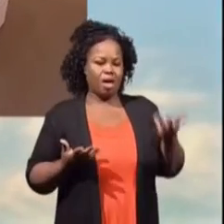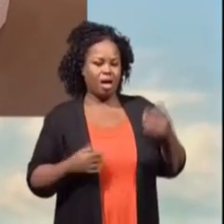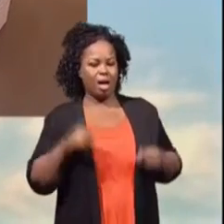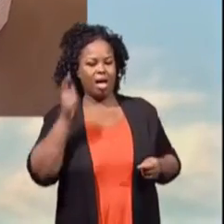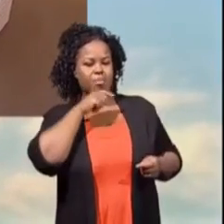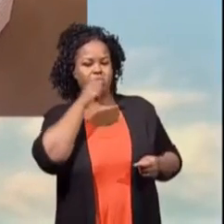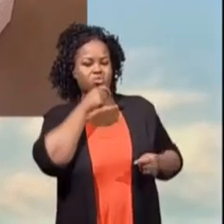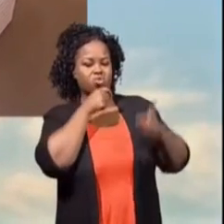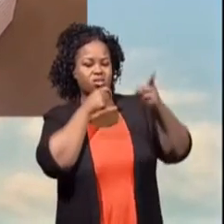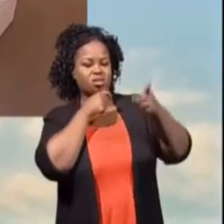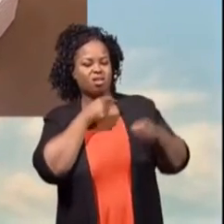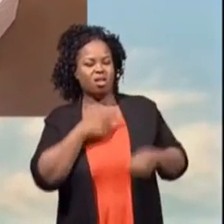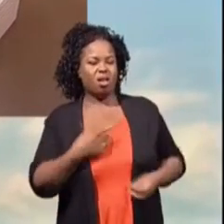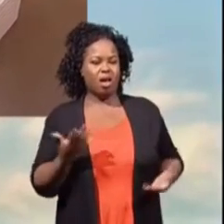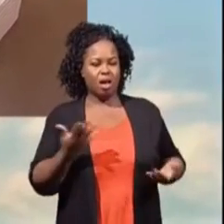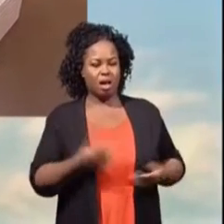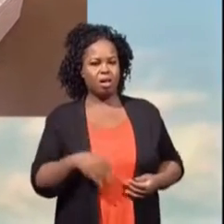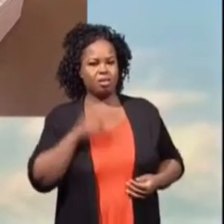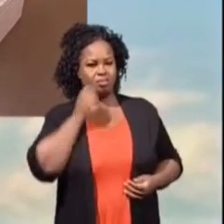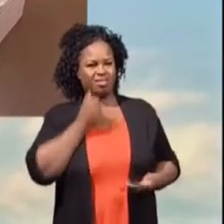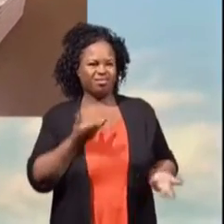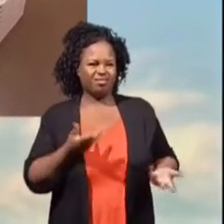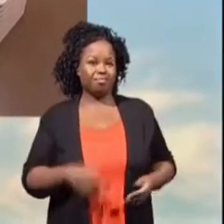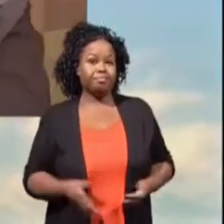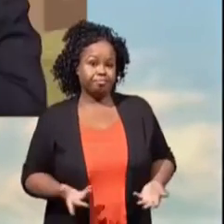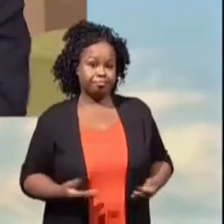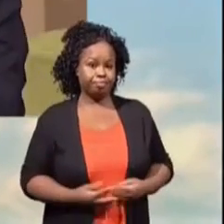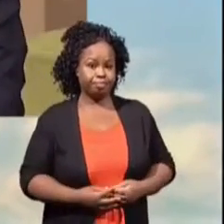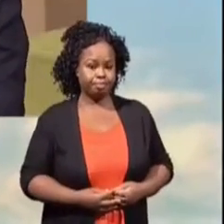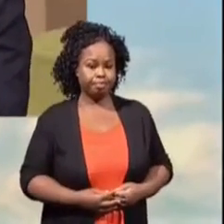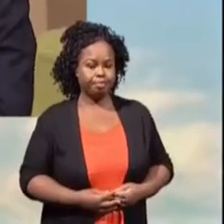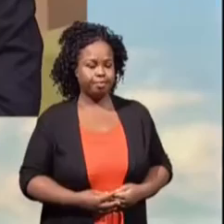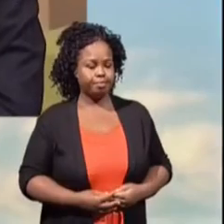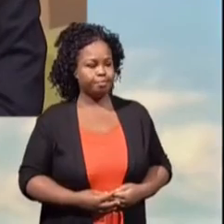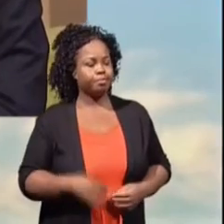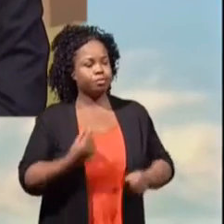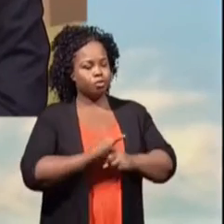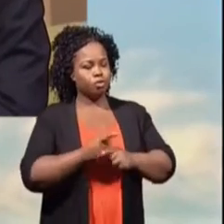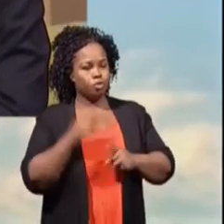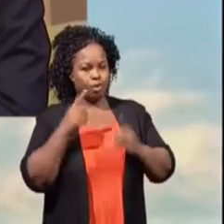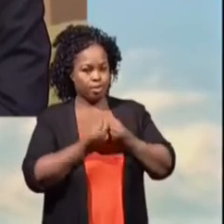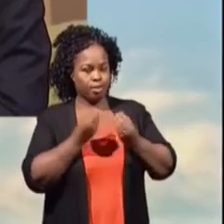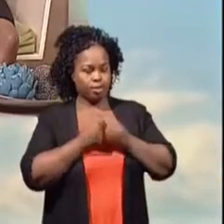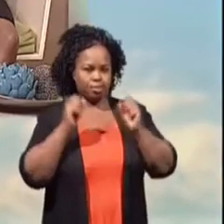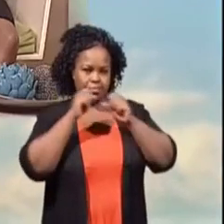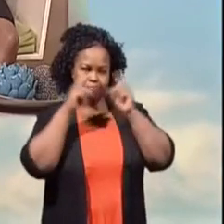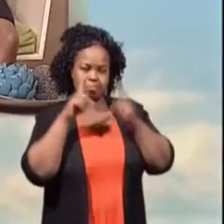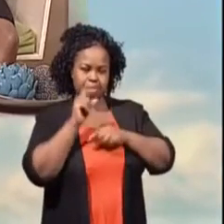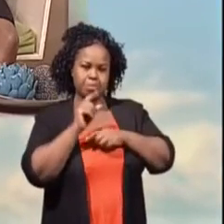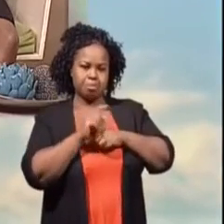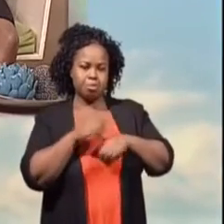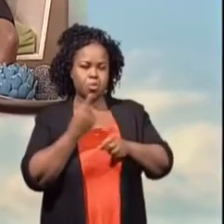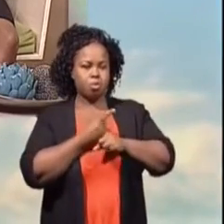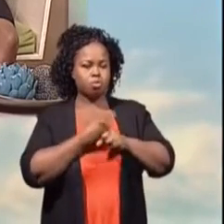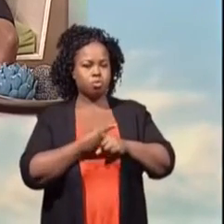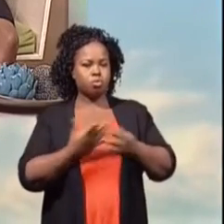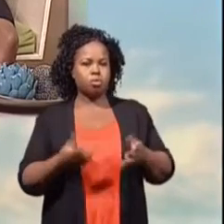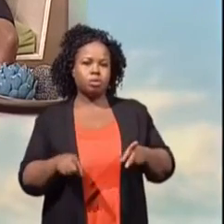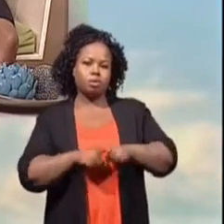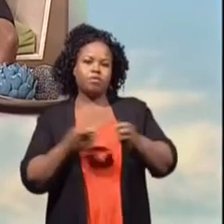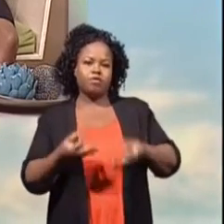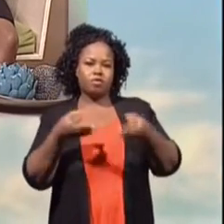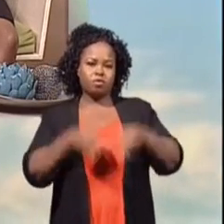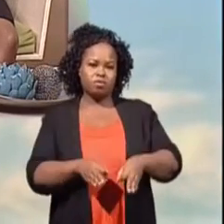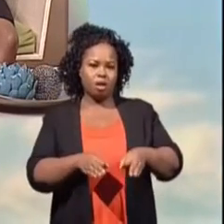tsi a jile phetla ntwe a ntwe a jile phetla aw di mana ntwe and into a market in fact interesting ko mafung le ko